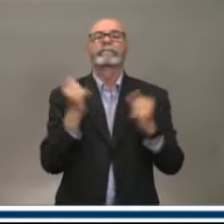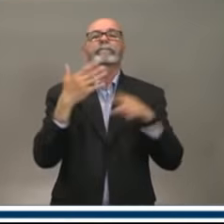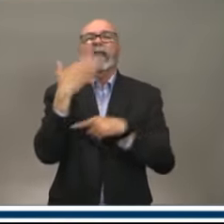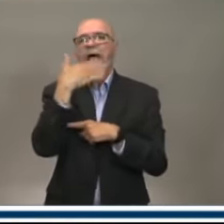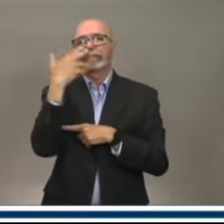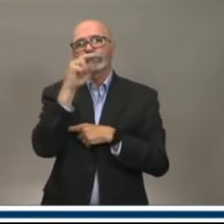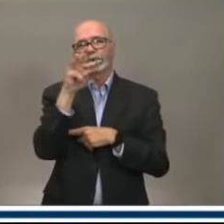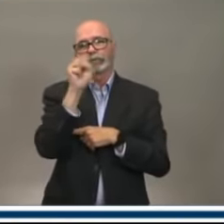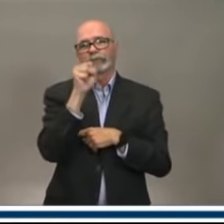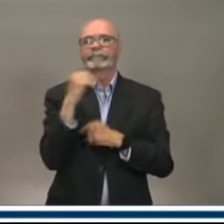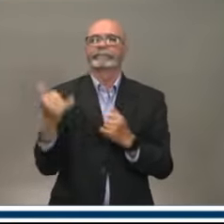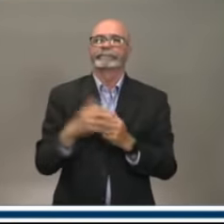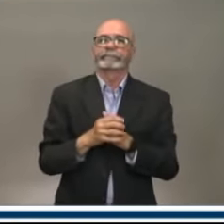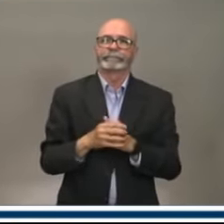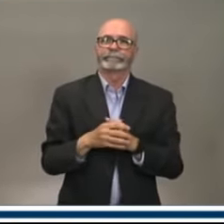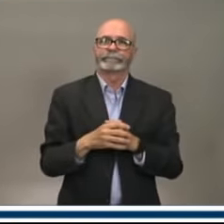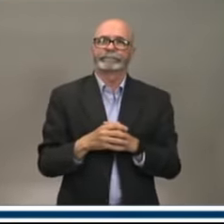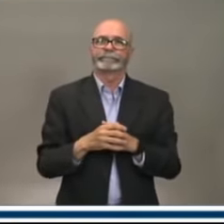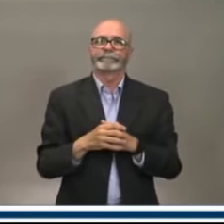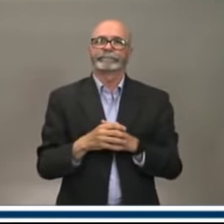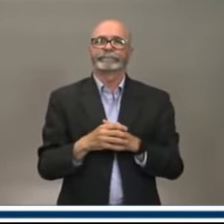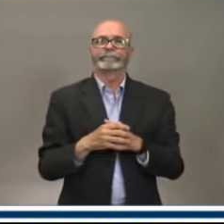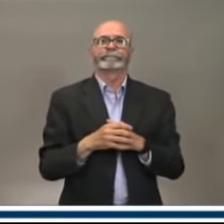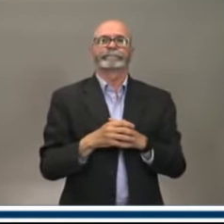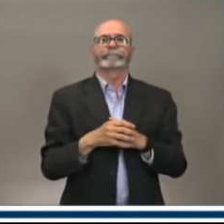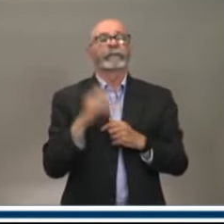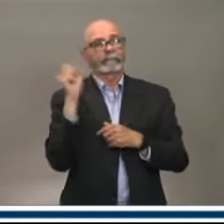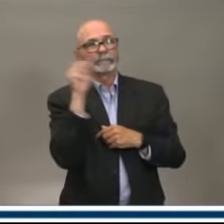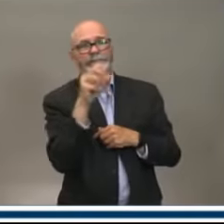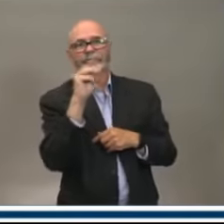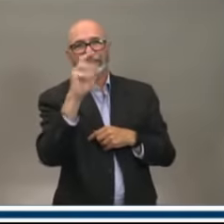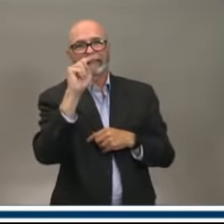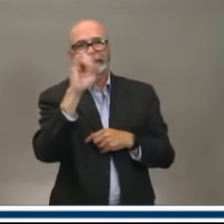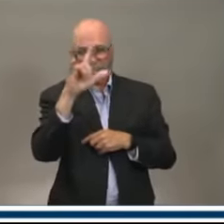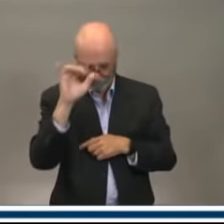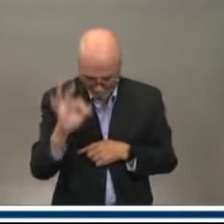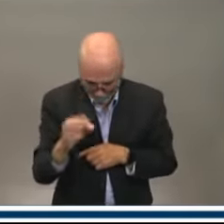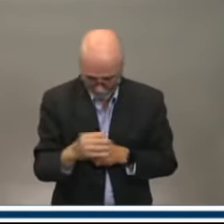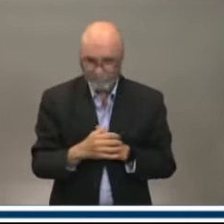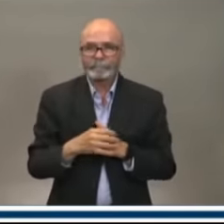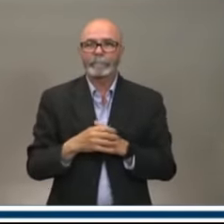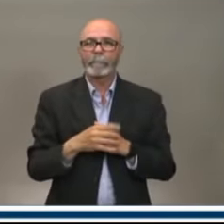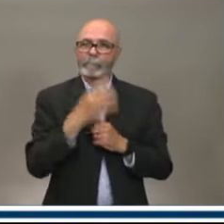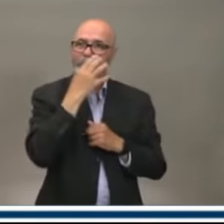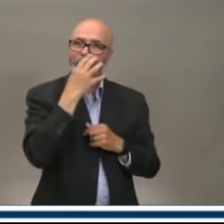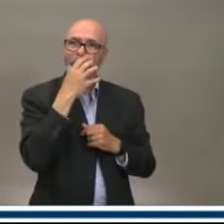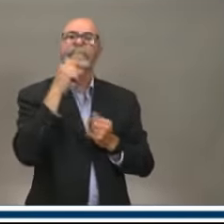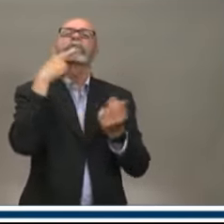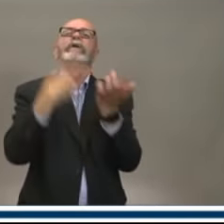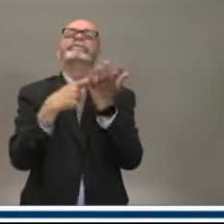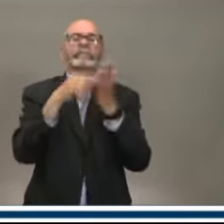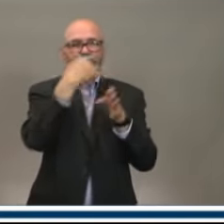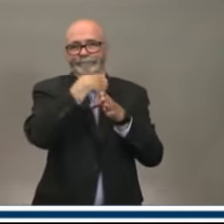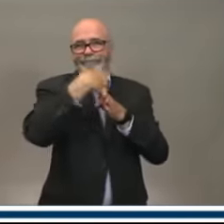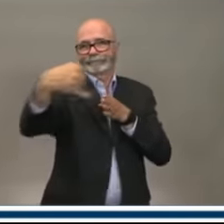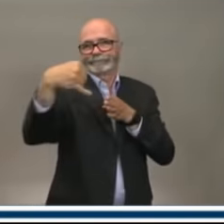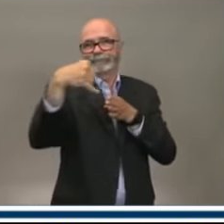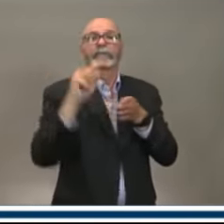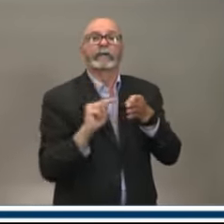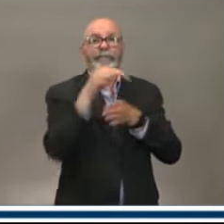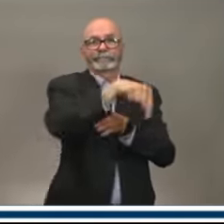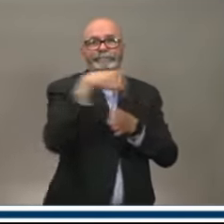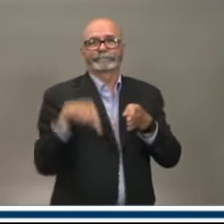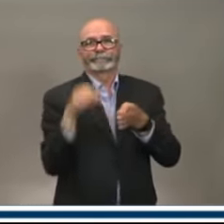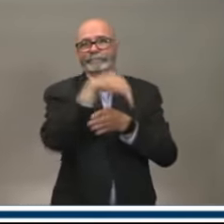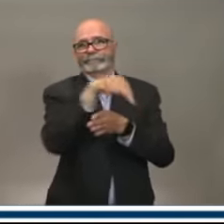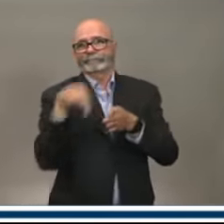On several occasions, I know you've said the border for New Brunswick is not closed to traffic, but is restricted to those who need to be here, and that those entering must